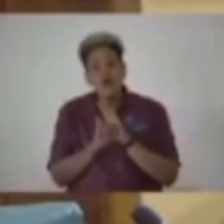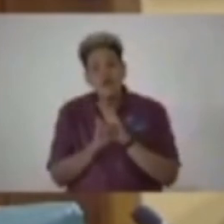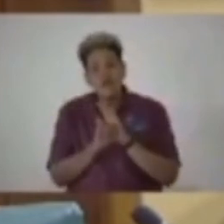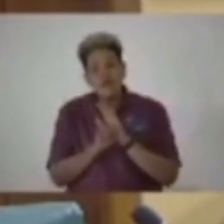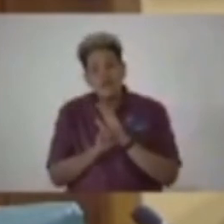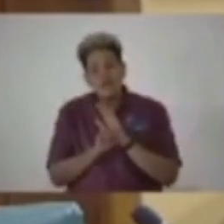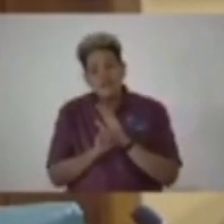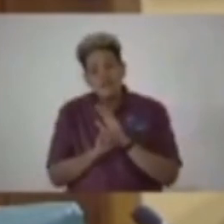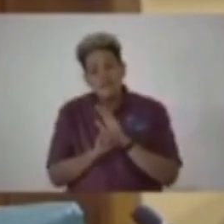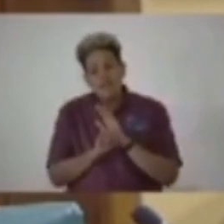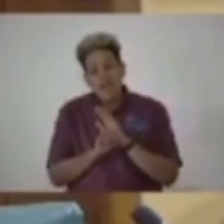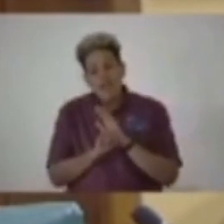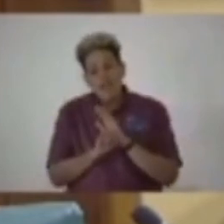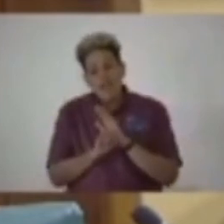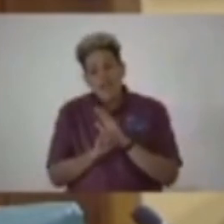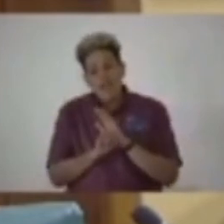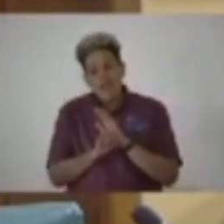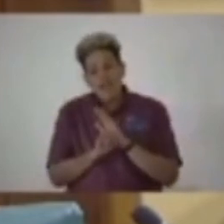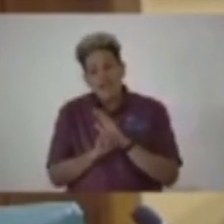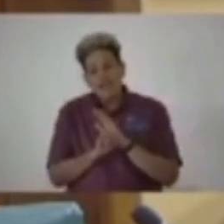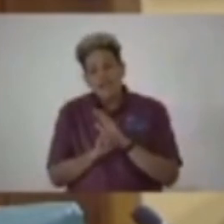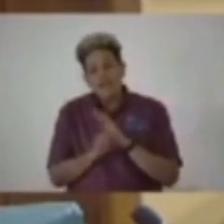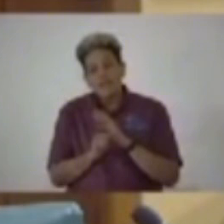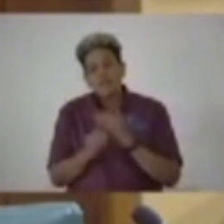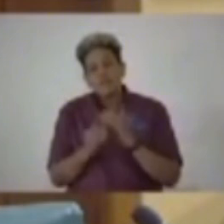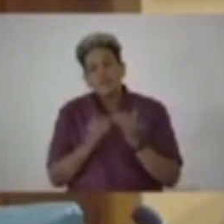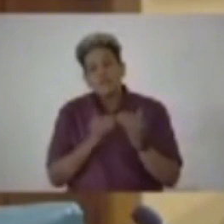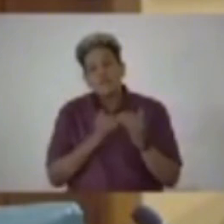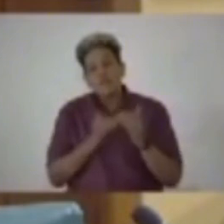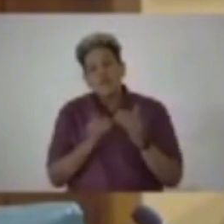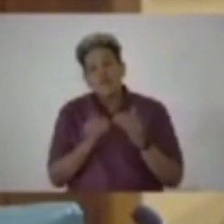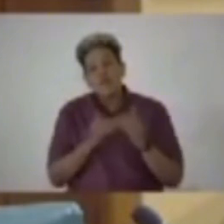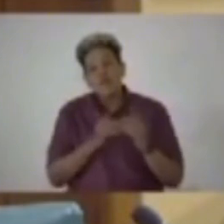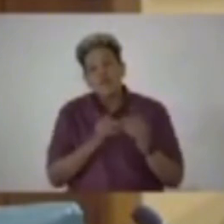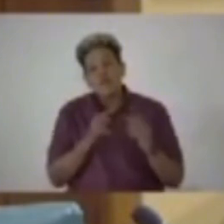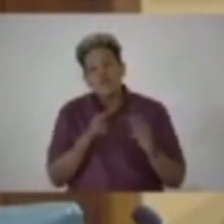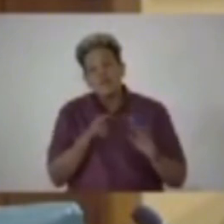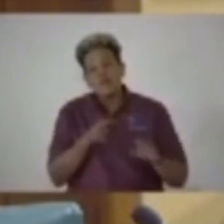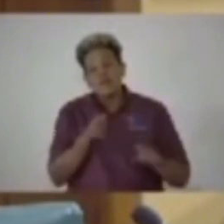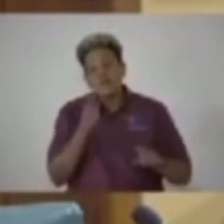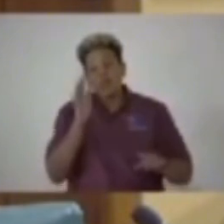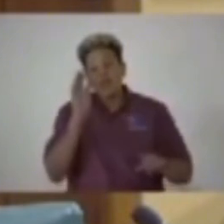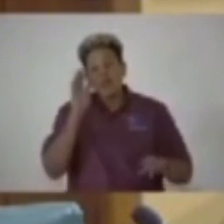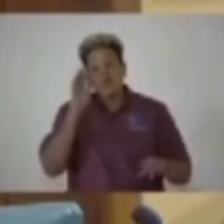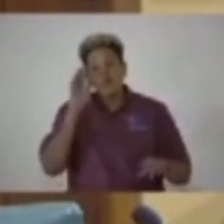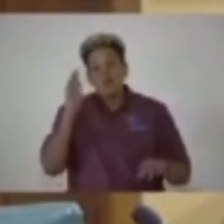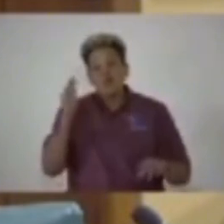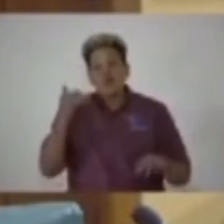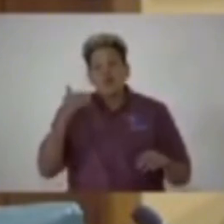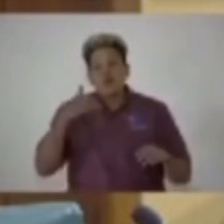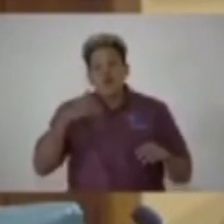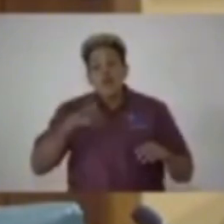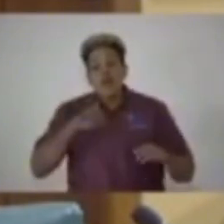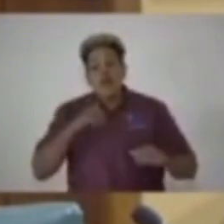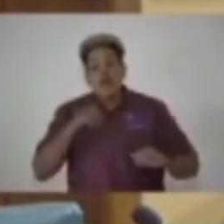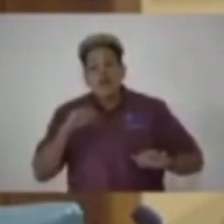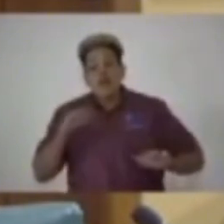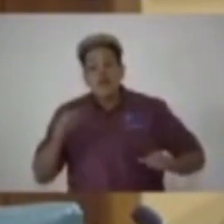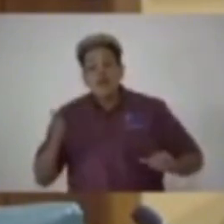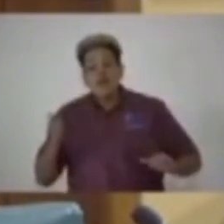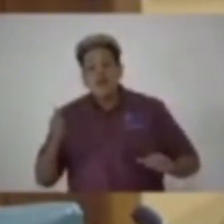something. The people will respect Peter Phillips so much that when him says, stand up and say, I am not going to accept this. You know what they will do? They will